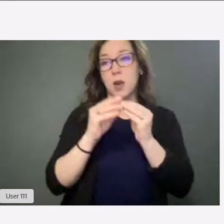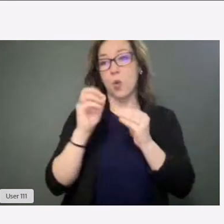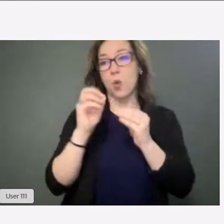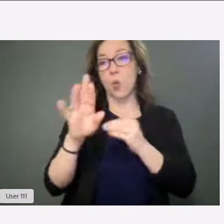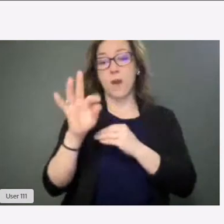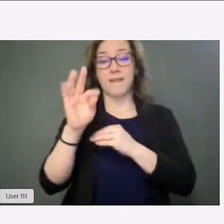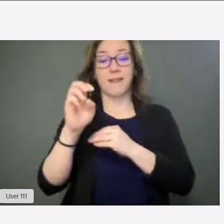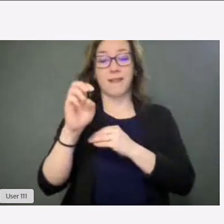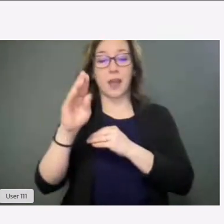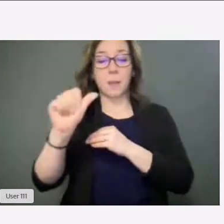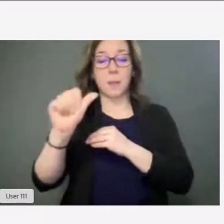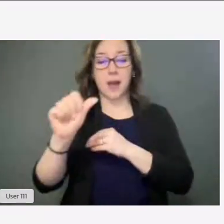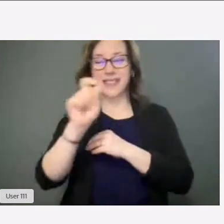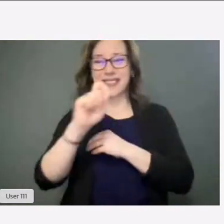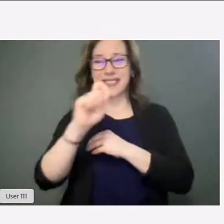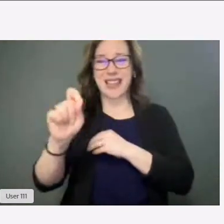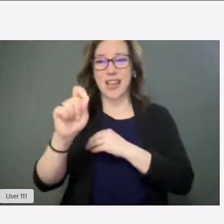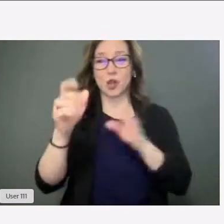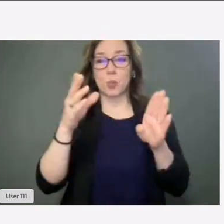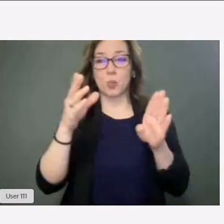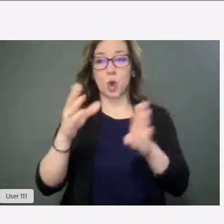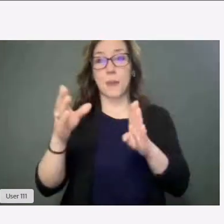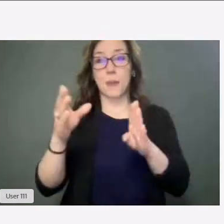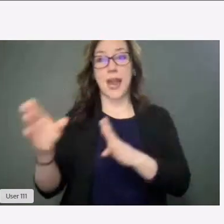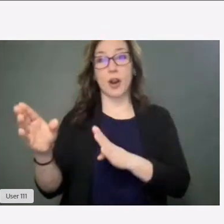to